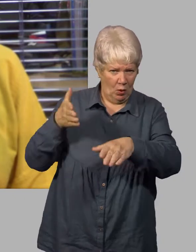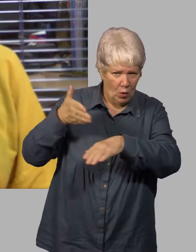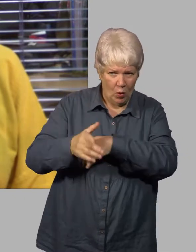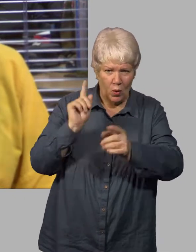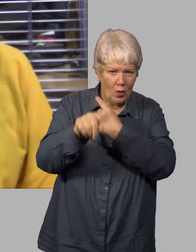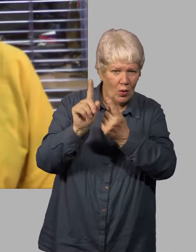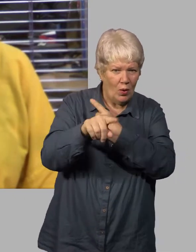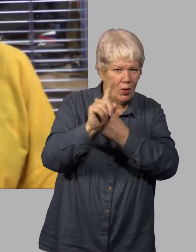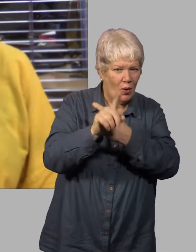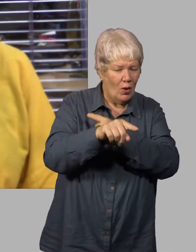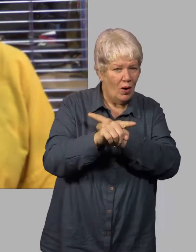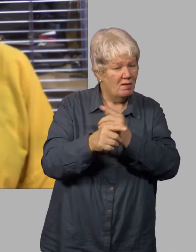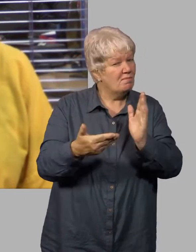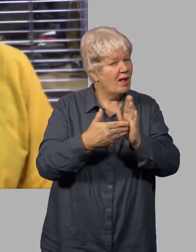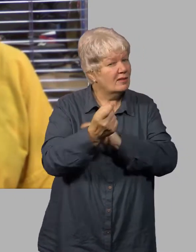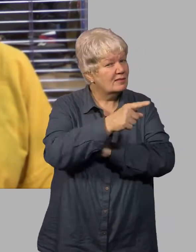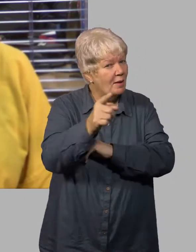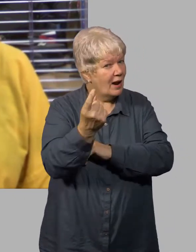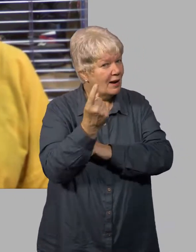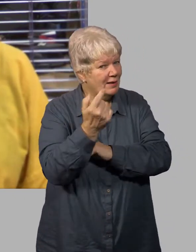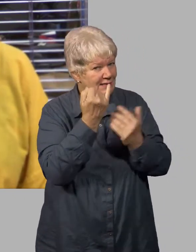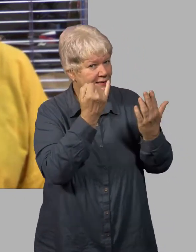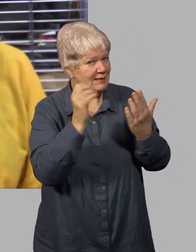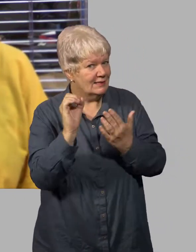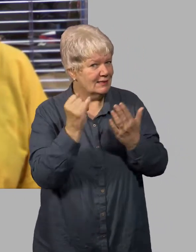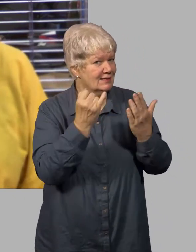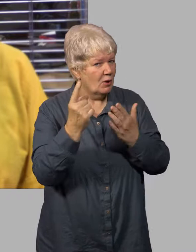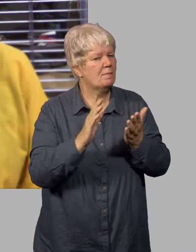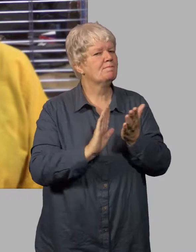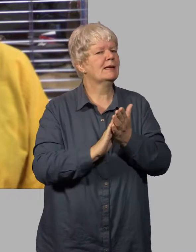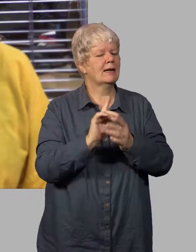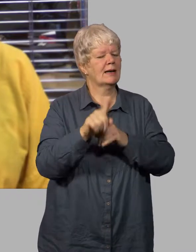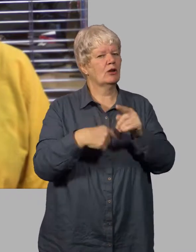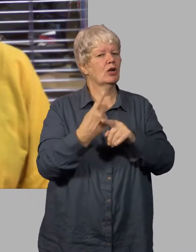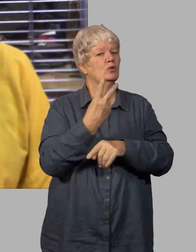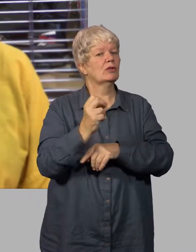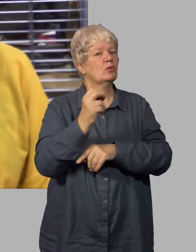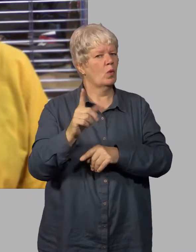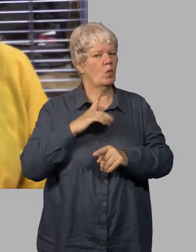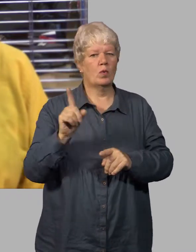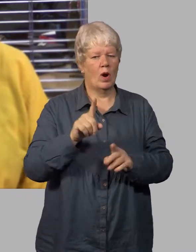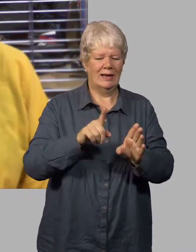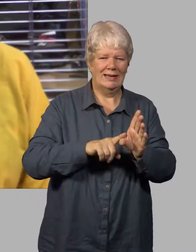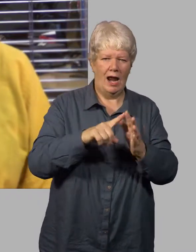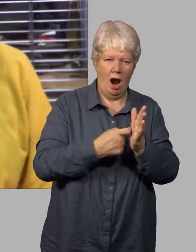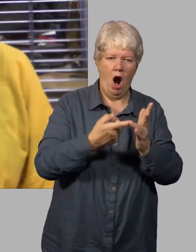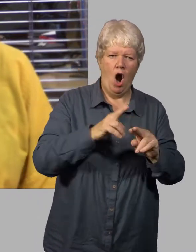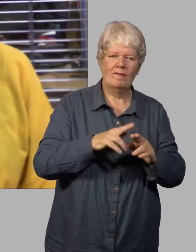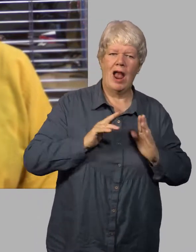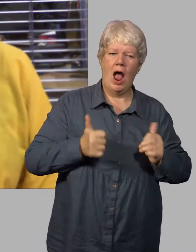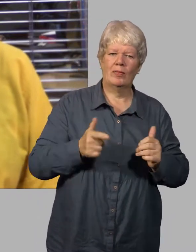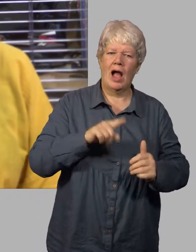team busy. As a number of you hit your 60s, we're planning for 2020 to be the year of health and